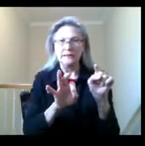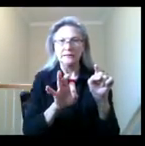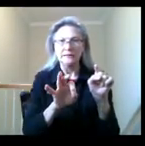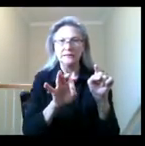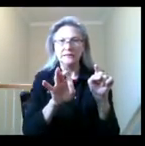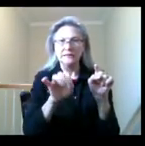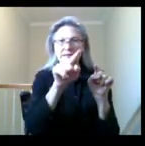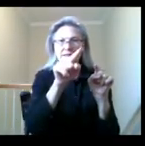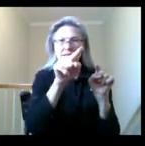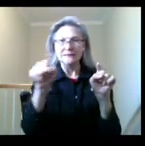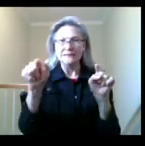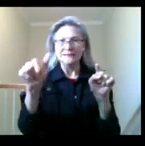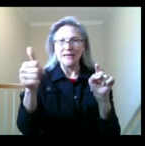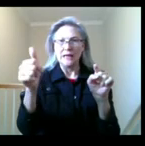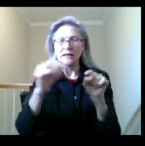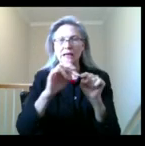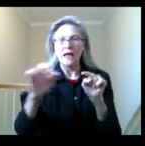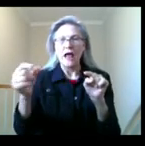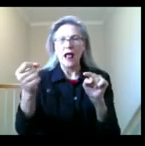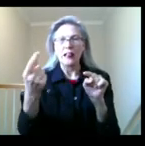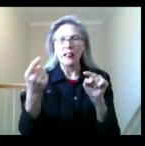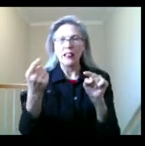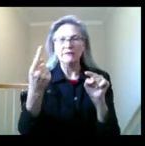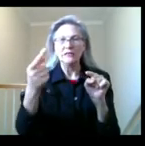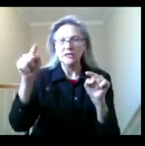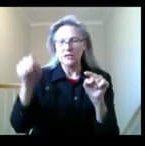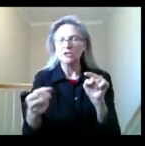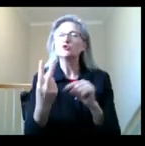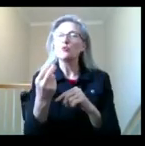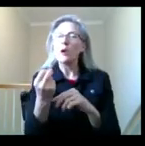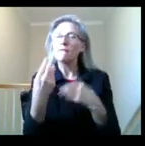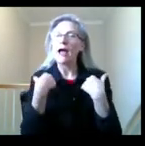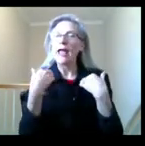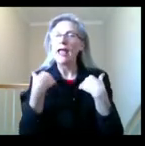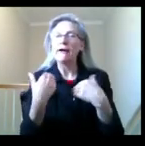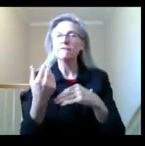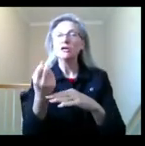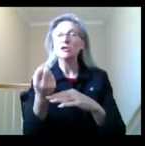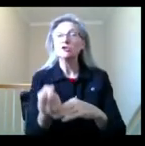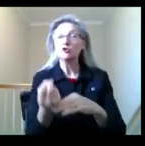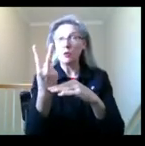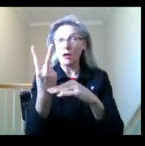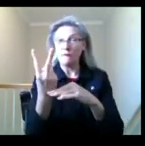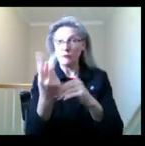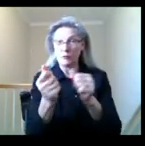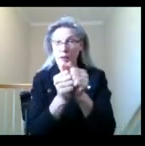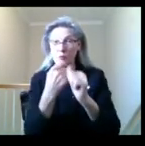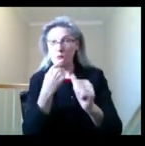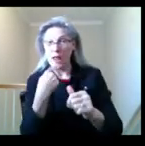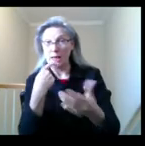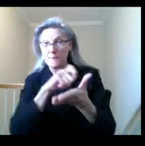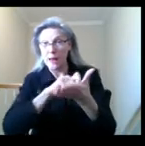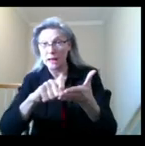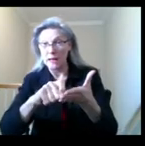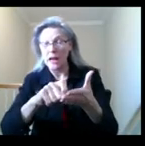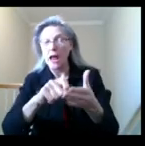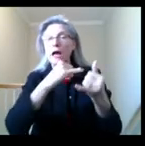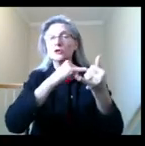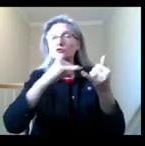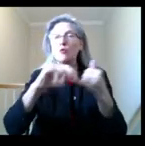9, 10, 11, and 12. So I went around with my red pen and I